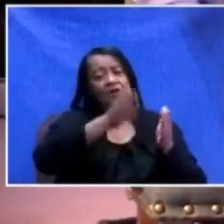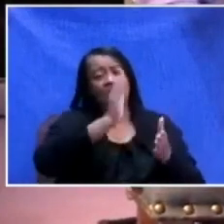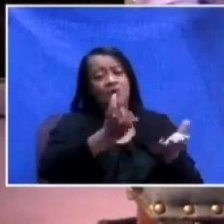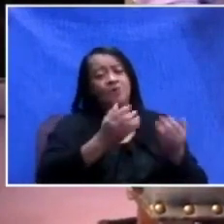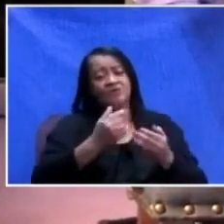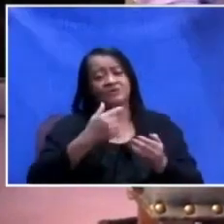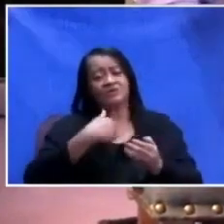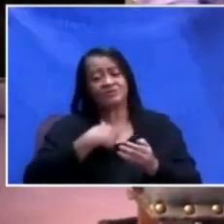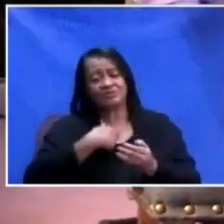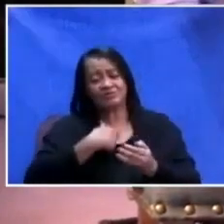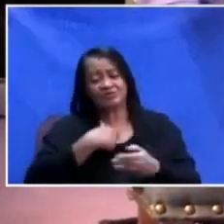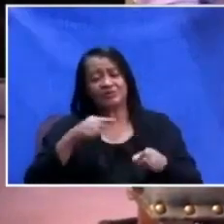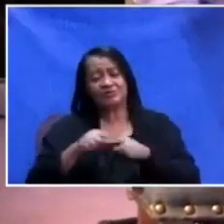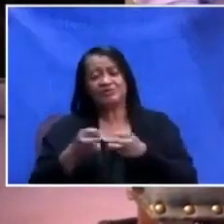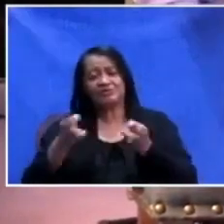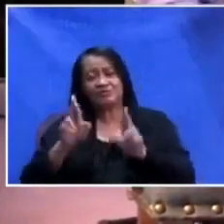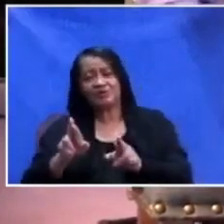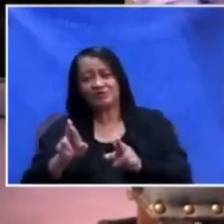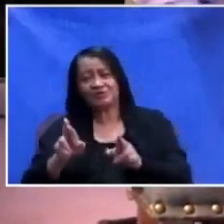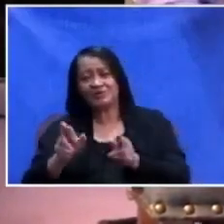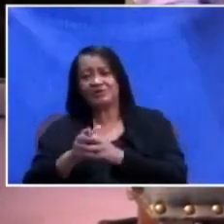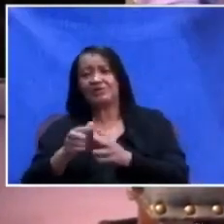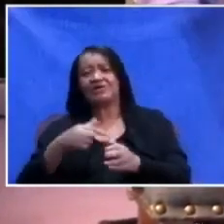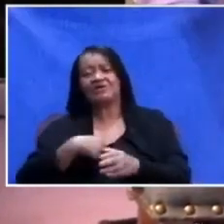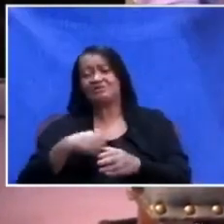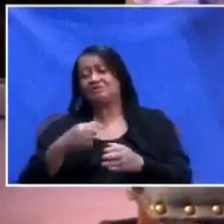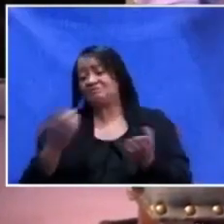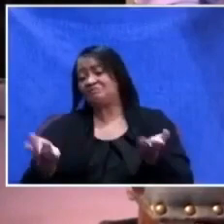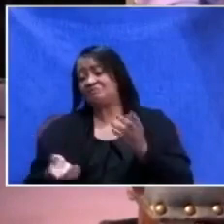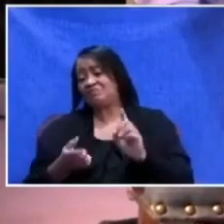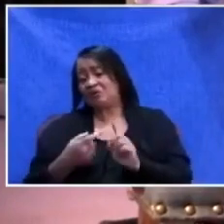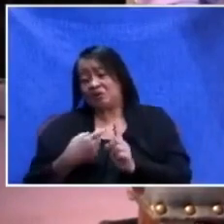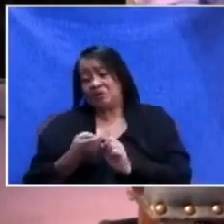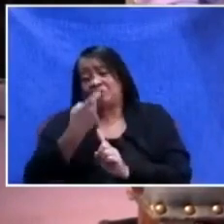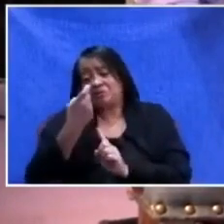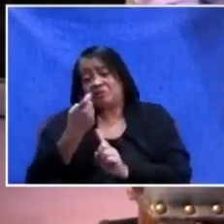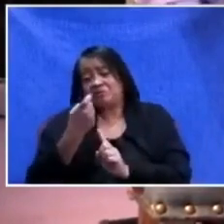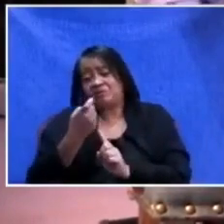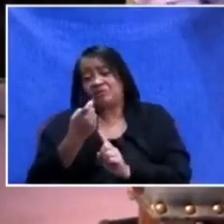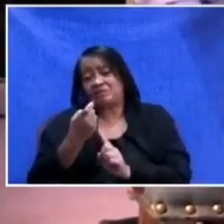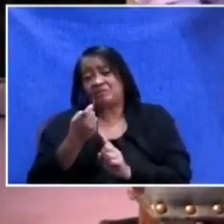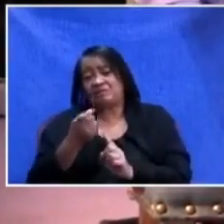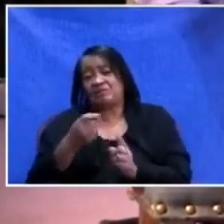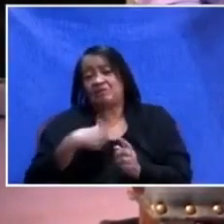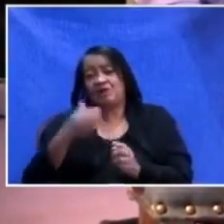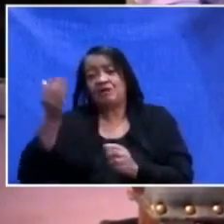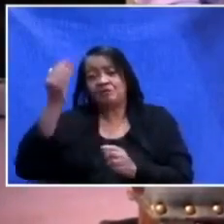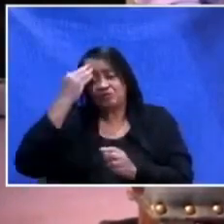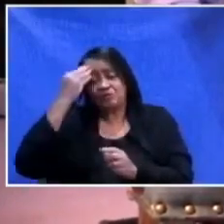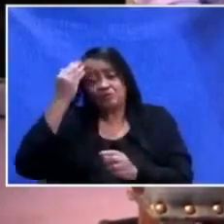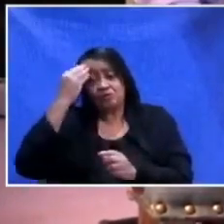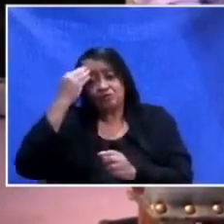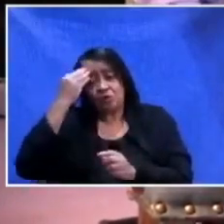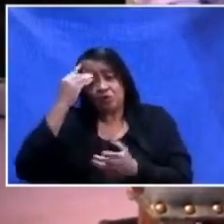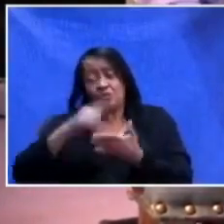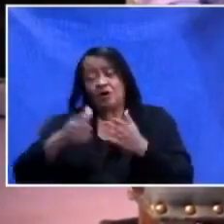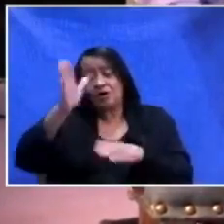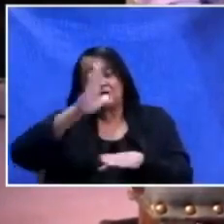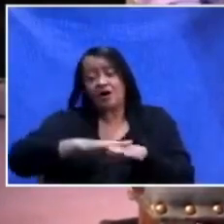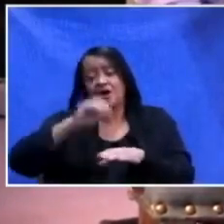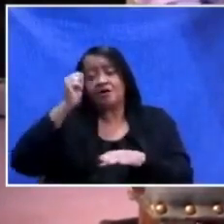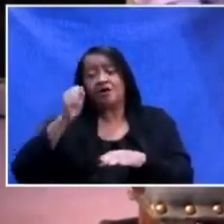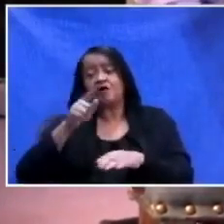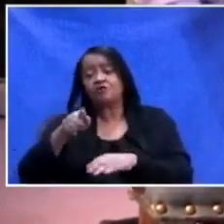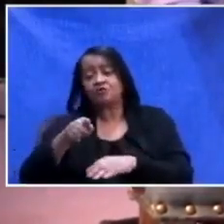And as a result, it's just automatically, if you're doing what God has called you to do and you